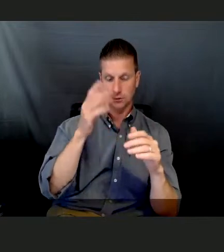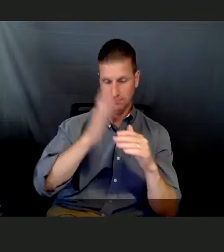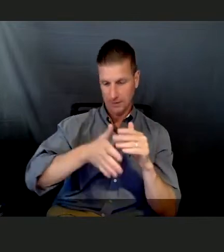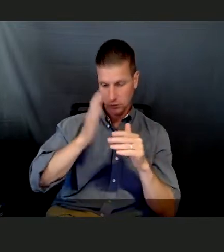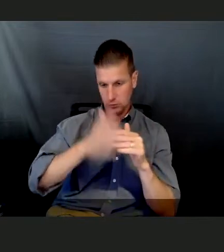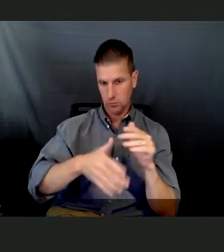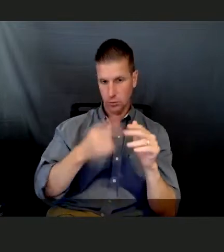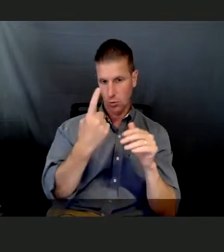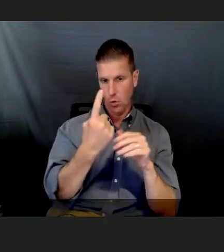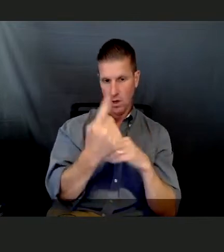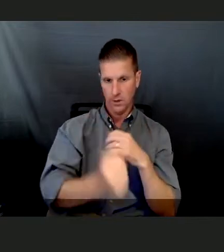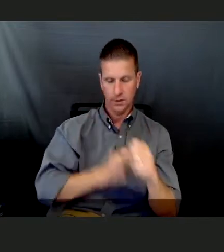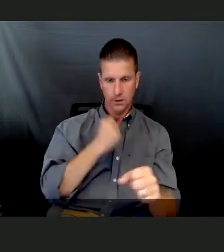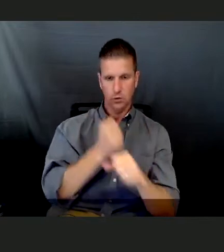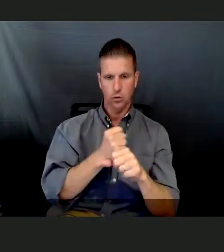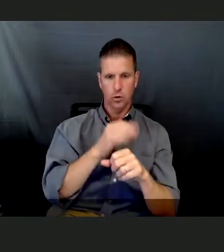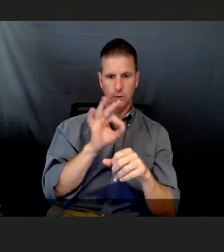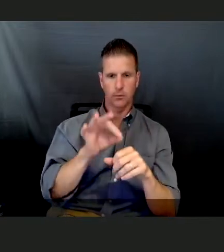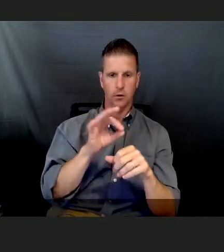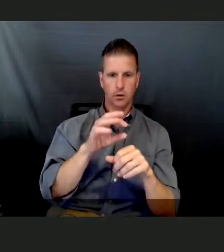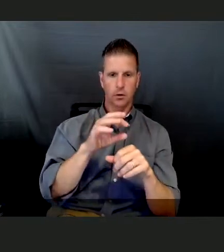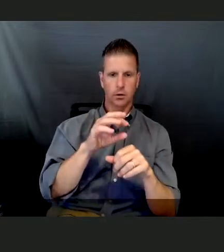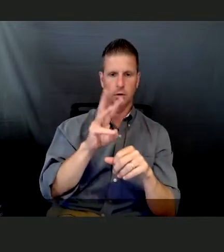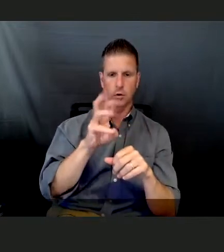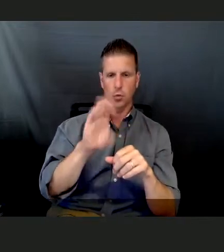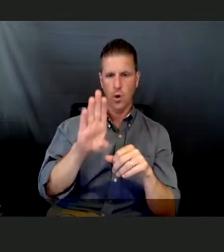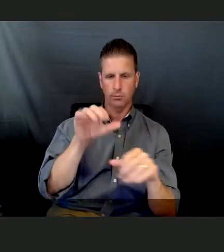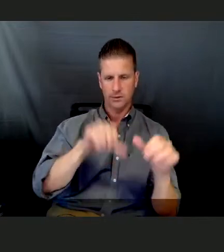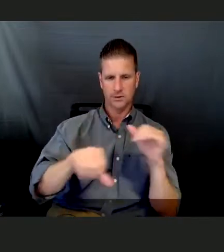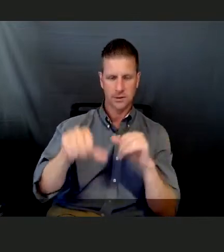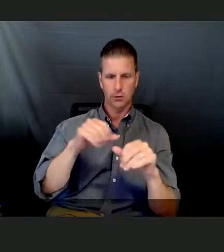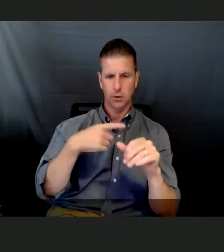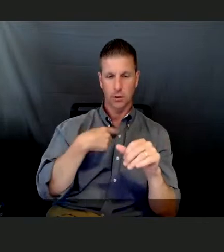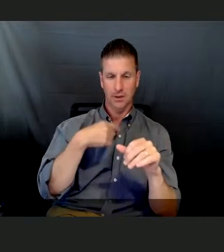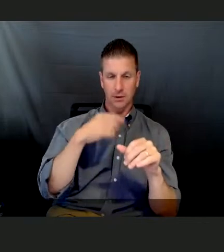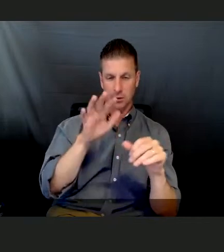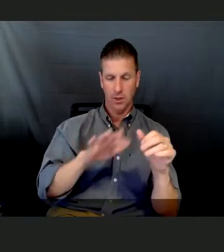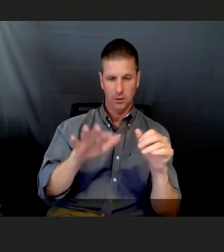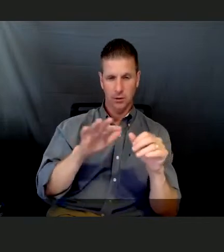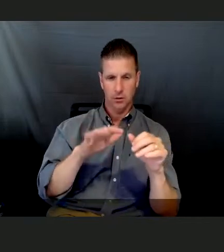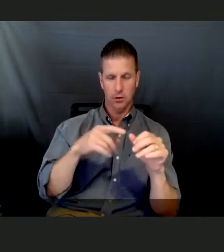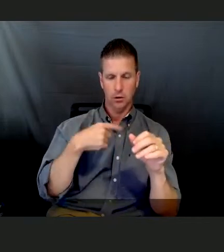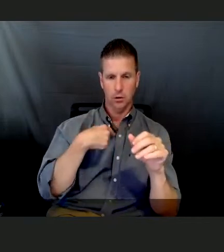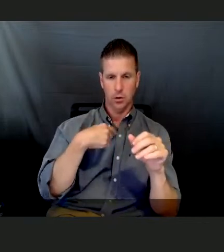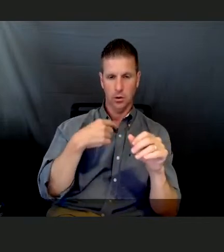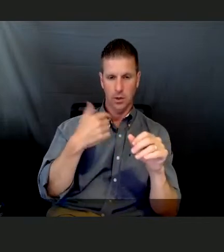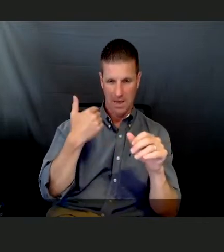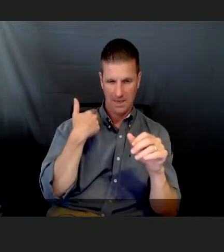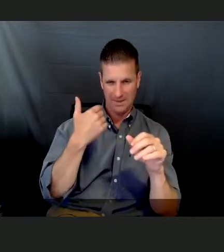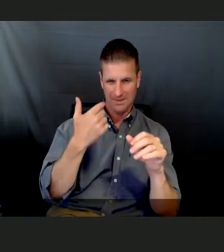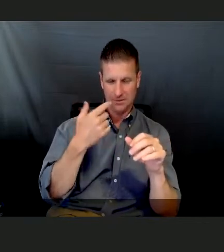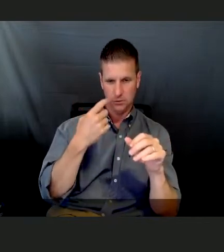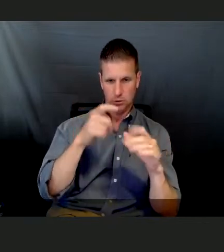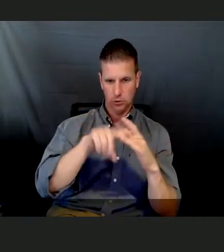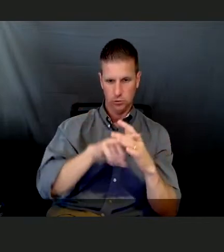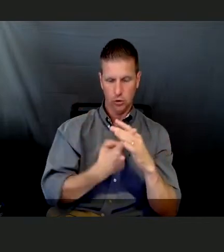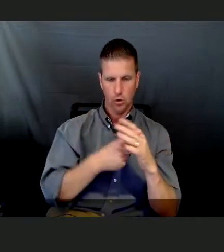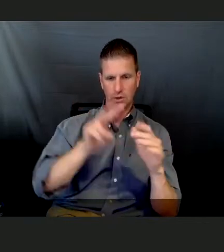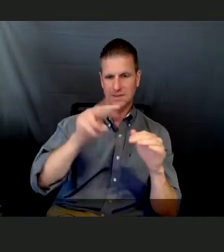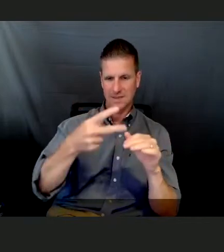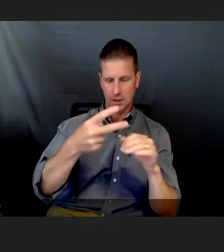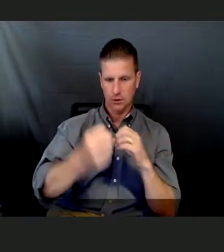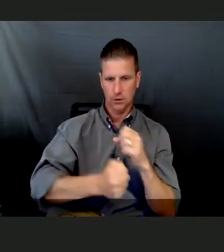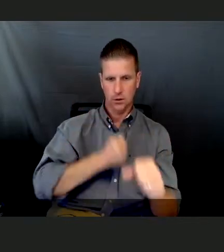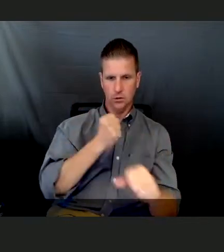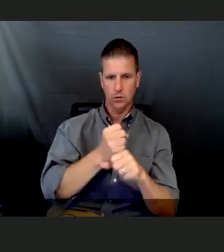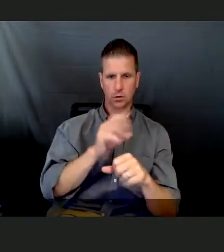1 year of Webb Science, and we're just about to, or we have just started the second year